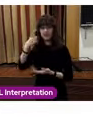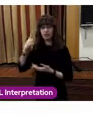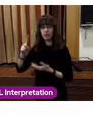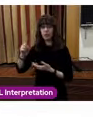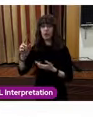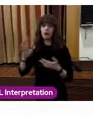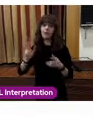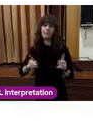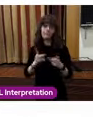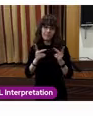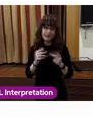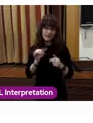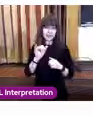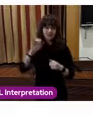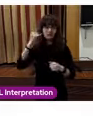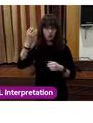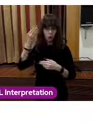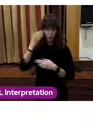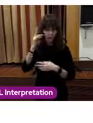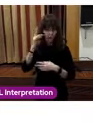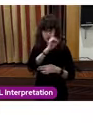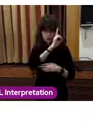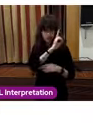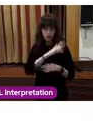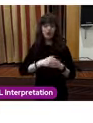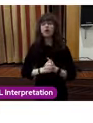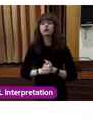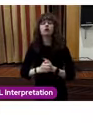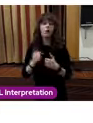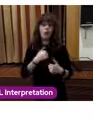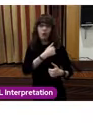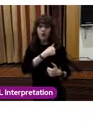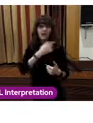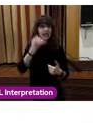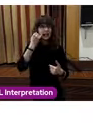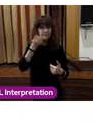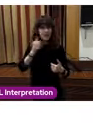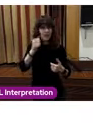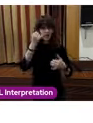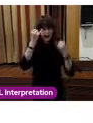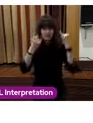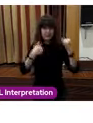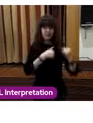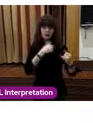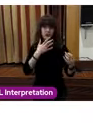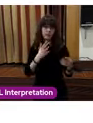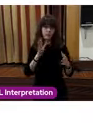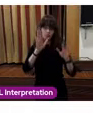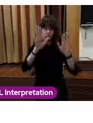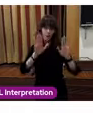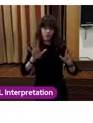but there's a lot more to be done, and we're more than happy to engage if you also have any additional ideas.